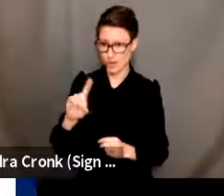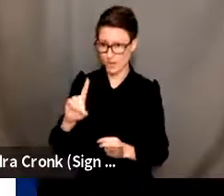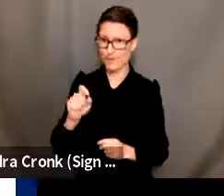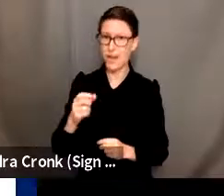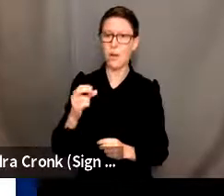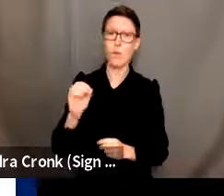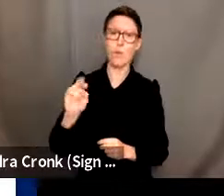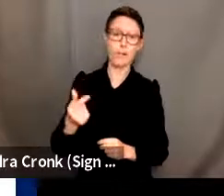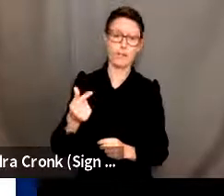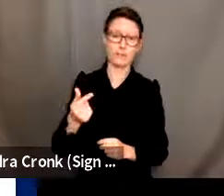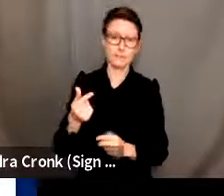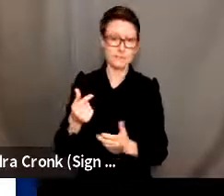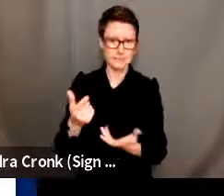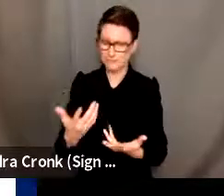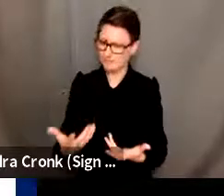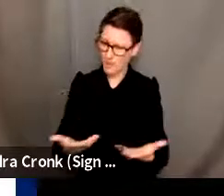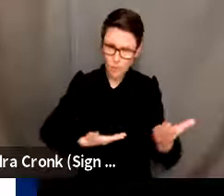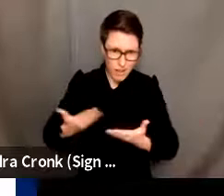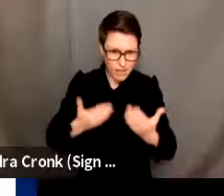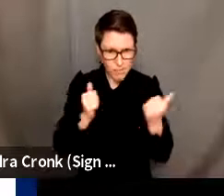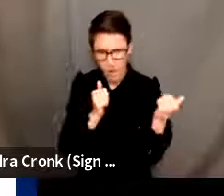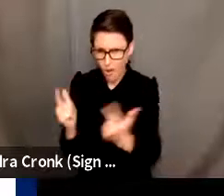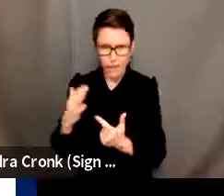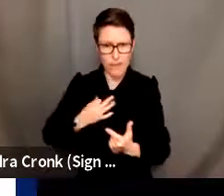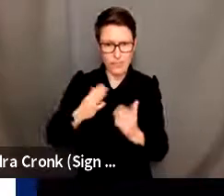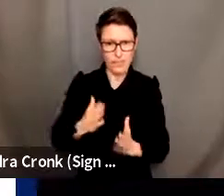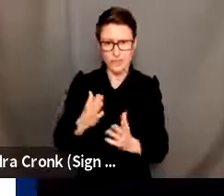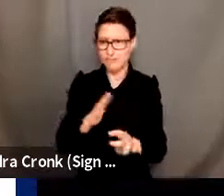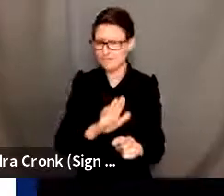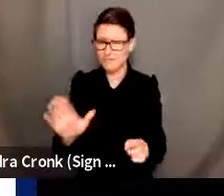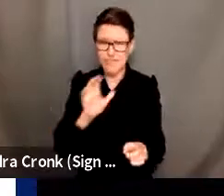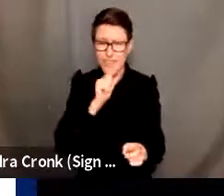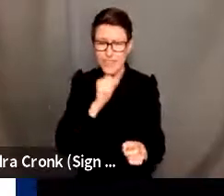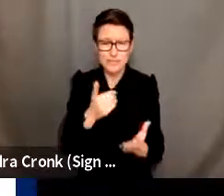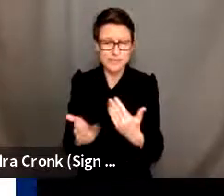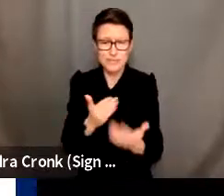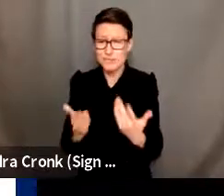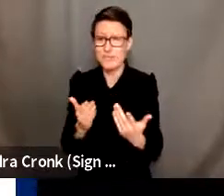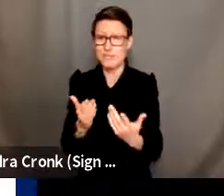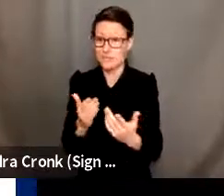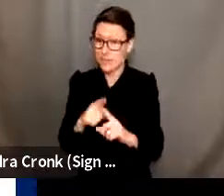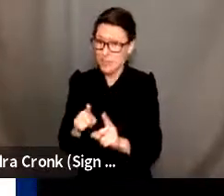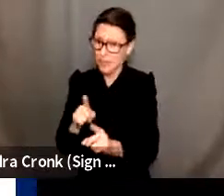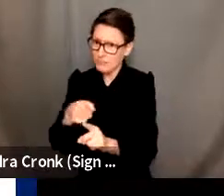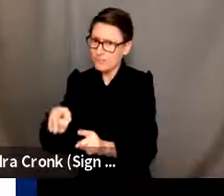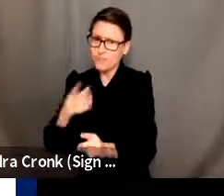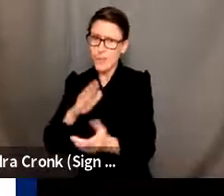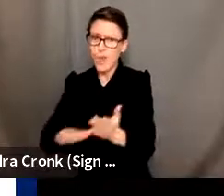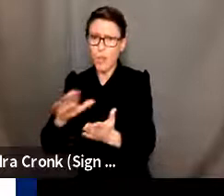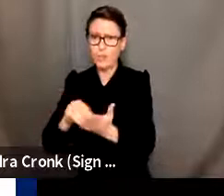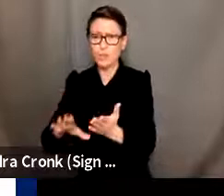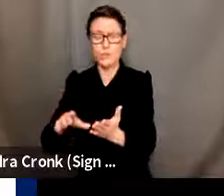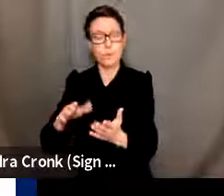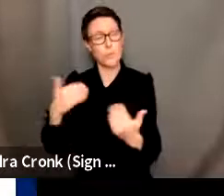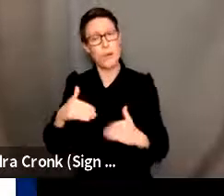age. If for specifically college students, we know that you are our best group of volunteers